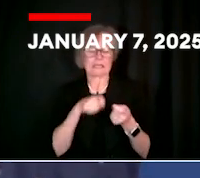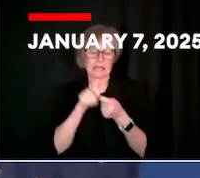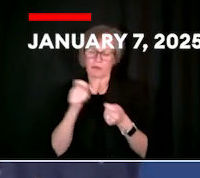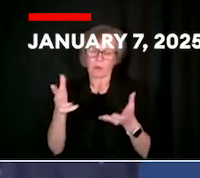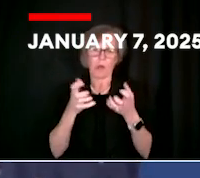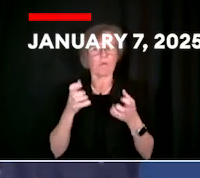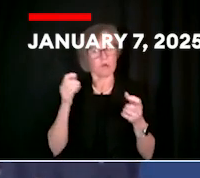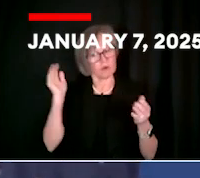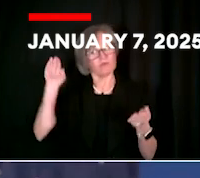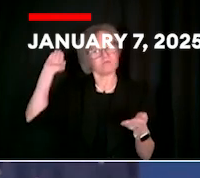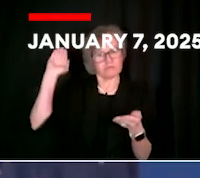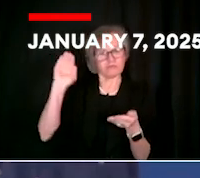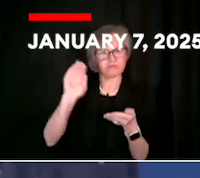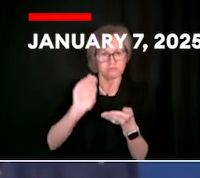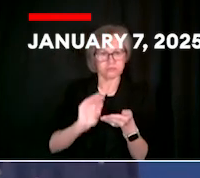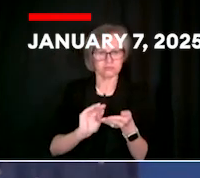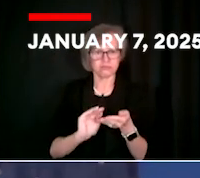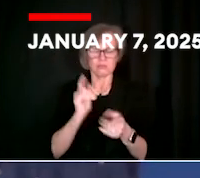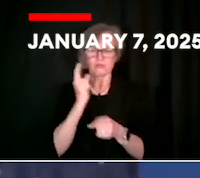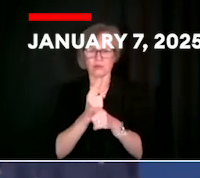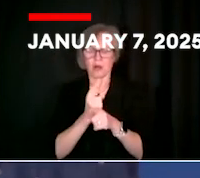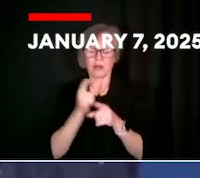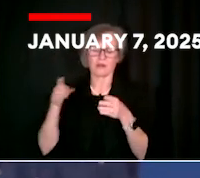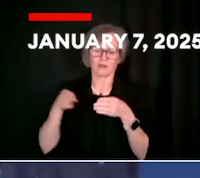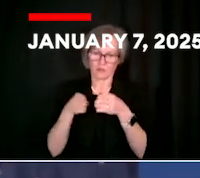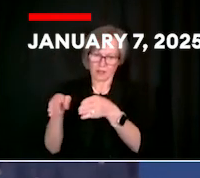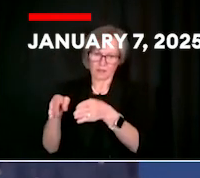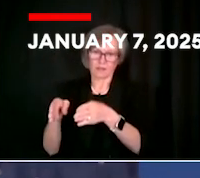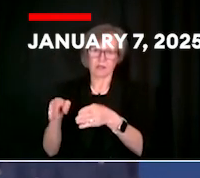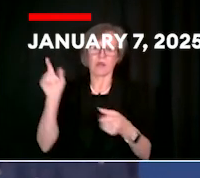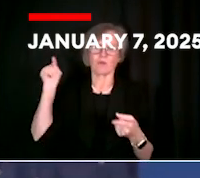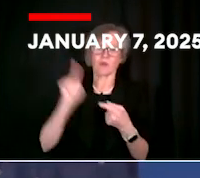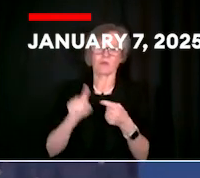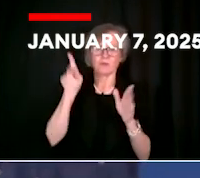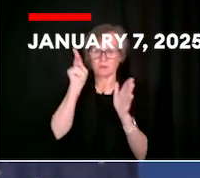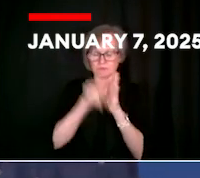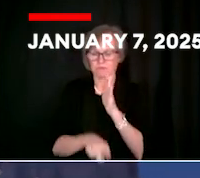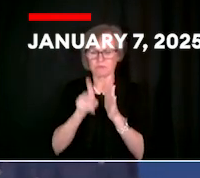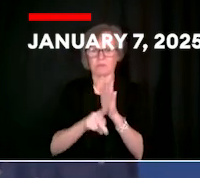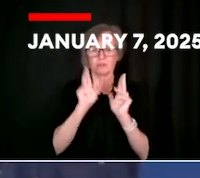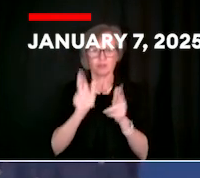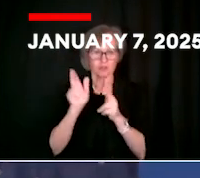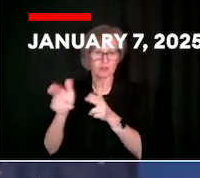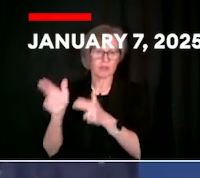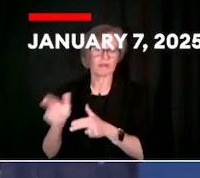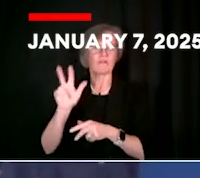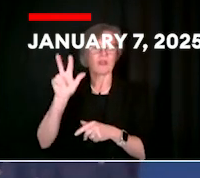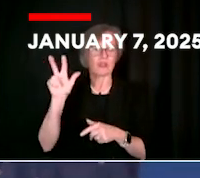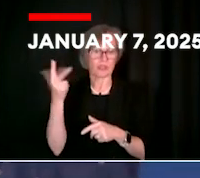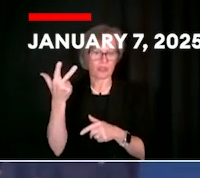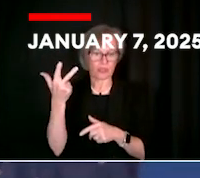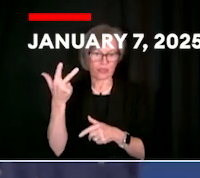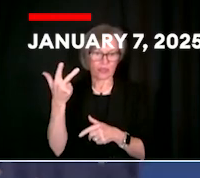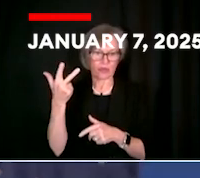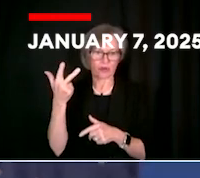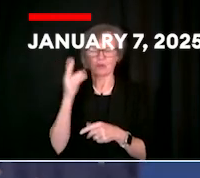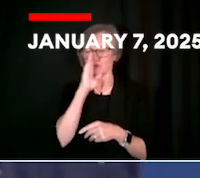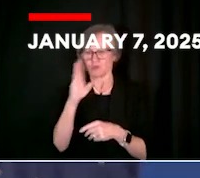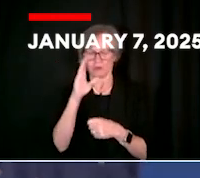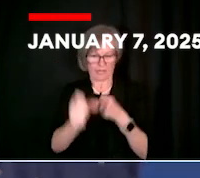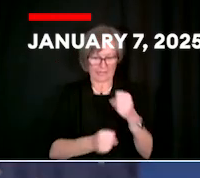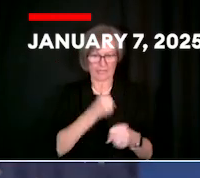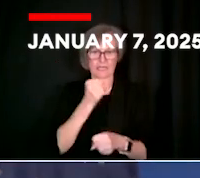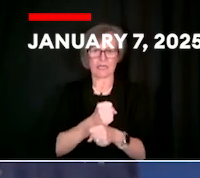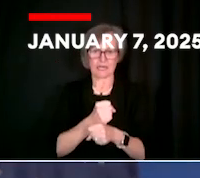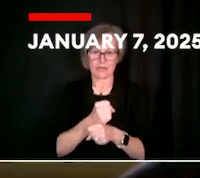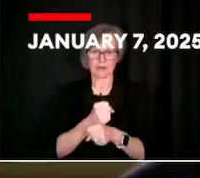that we believe we should be moving in. And we reduce homicides and shootings for the third straight year. They